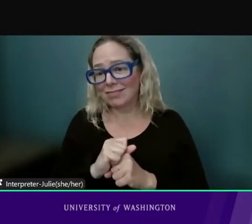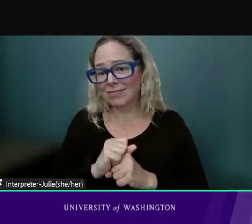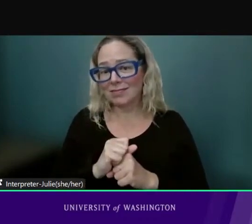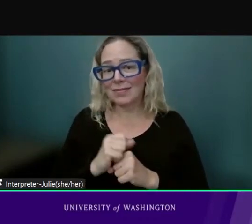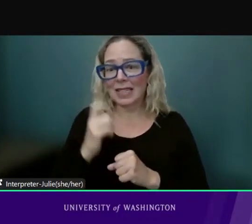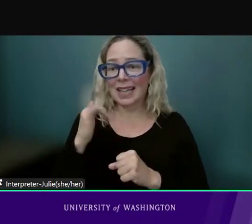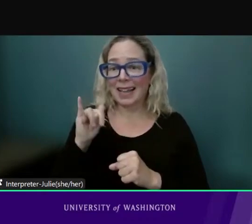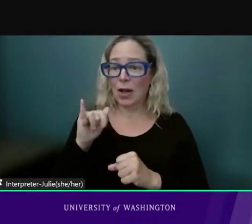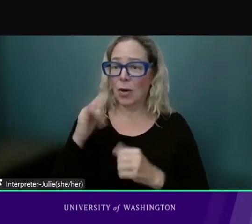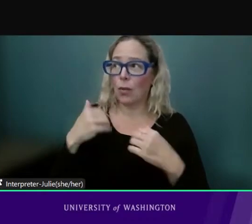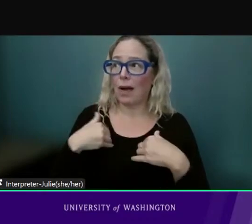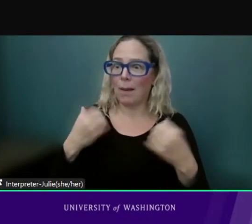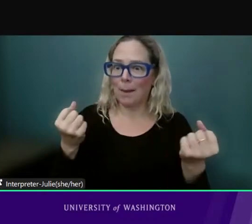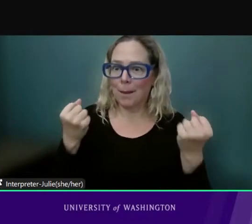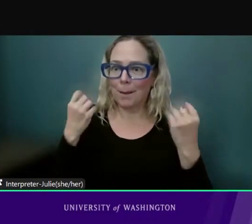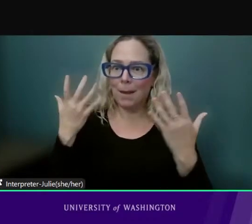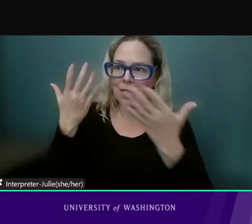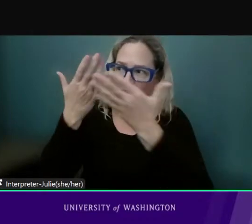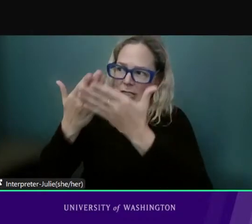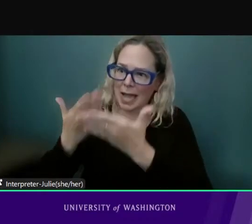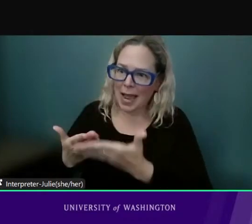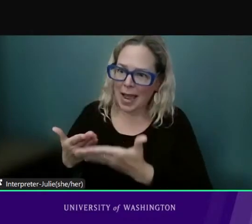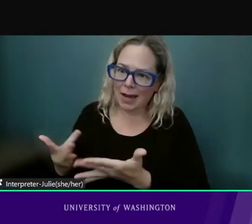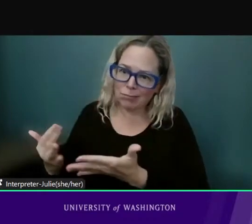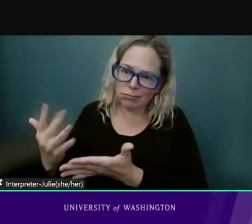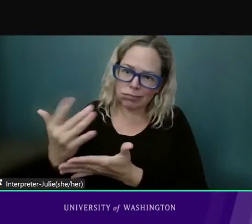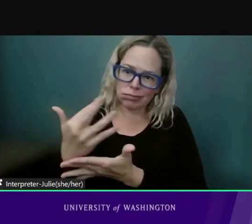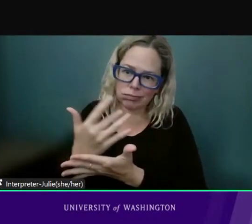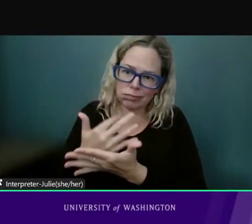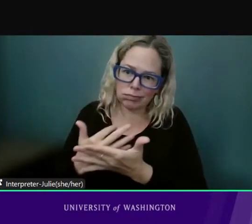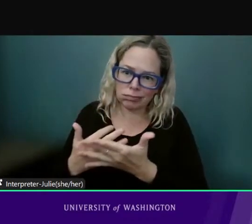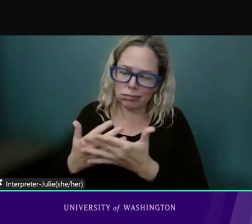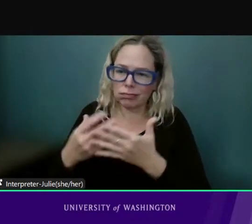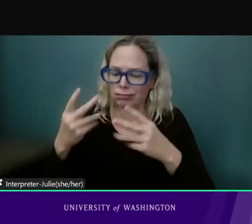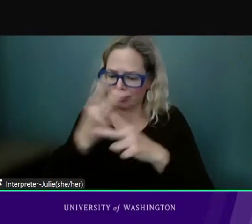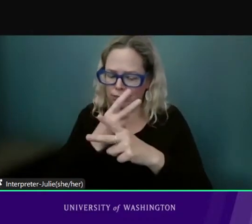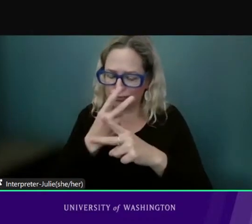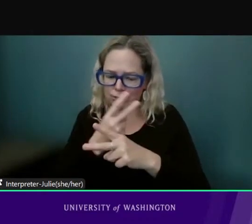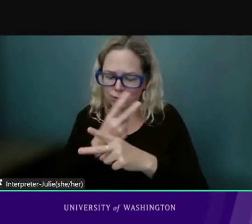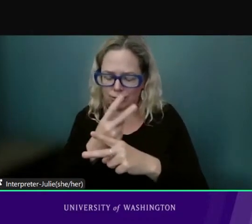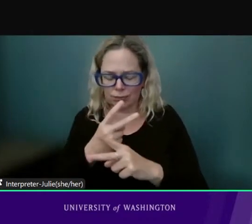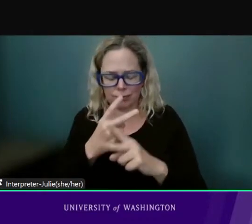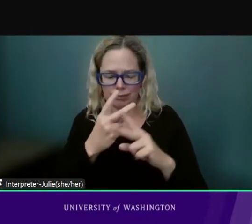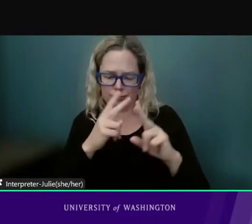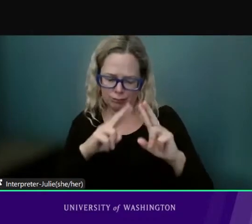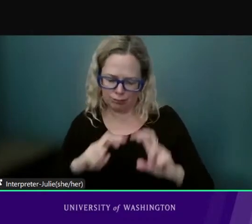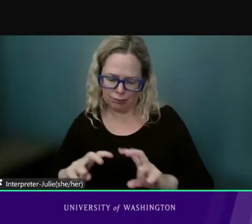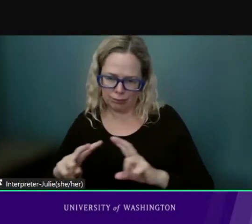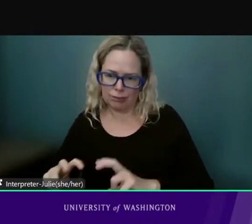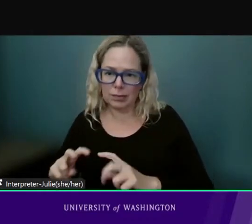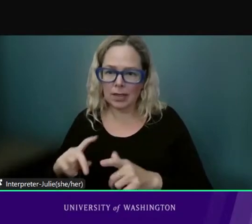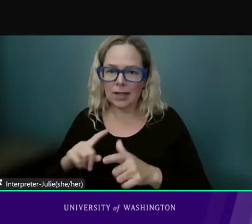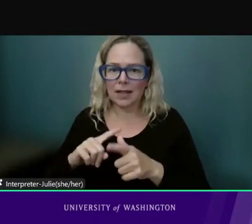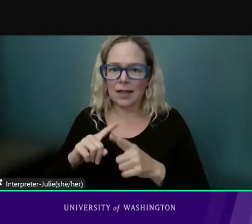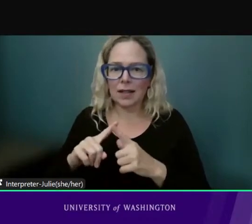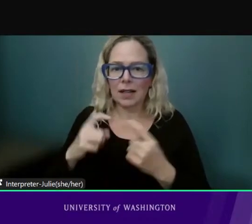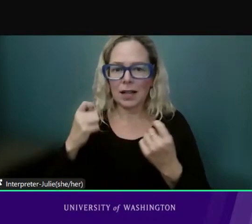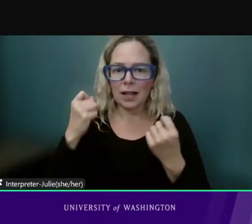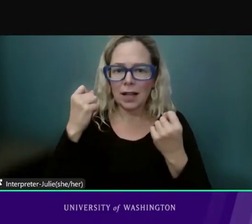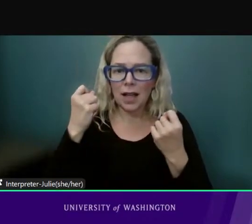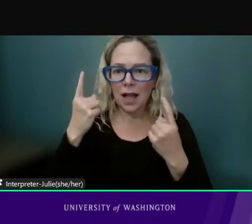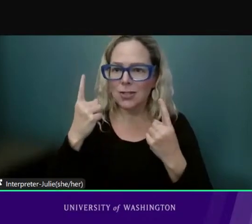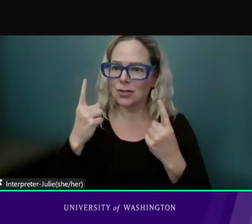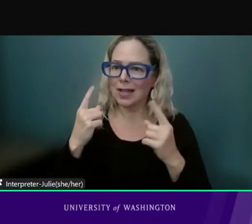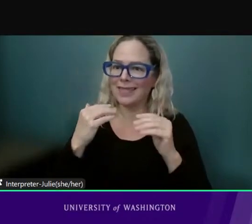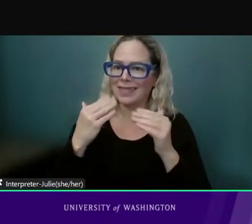national data set with occupation information, it is not designed as a health workforce study, so the data were